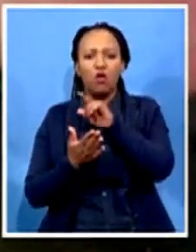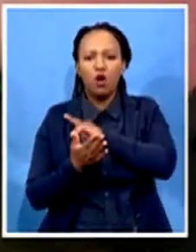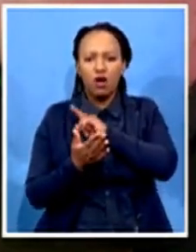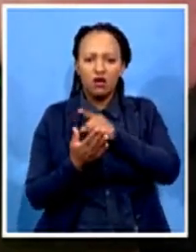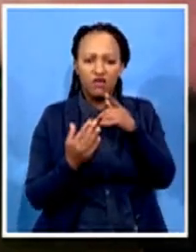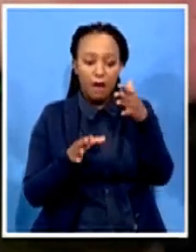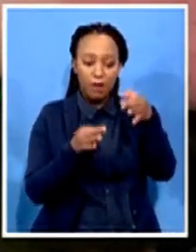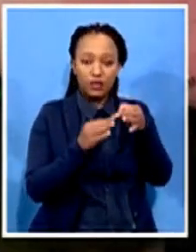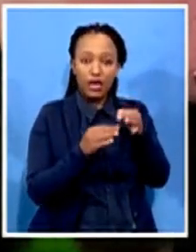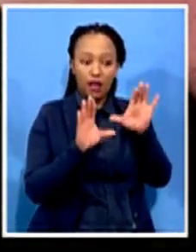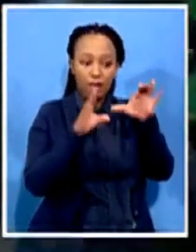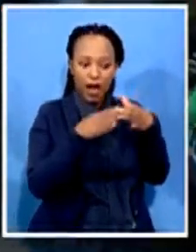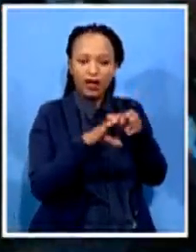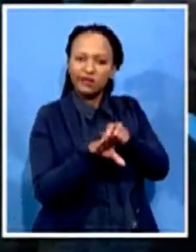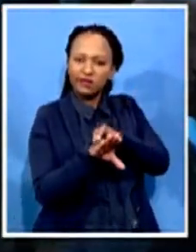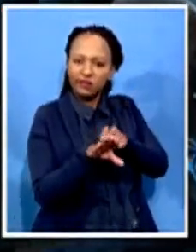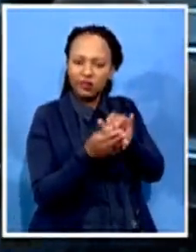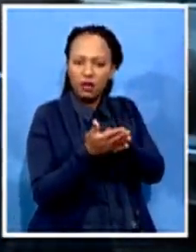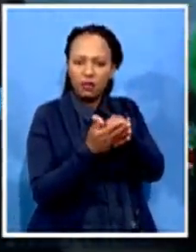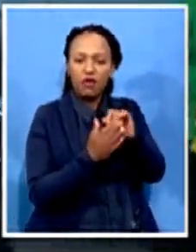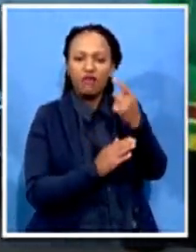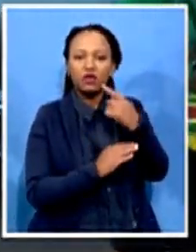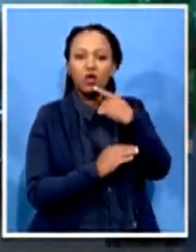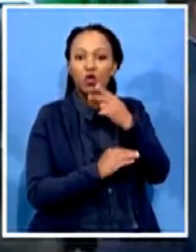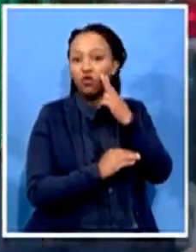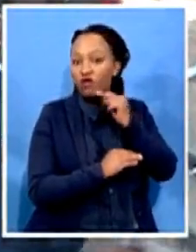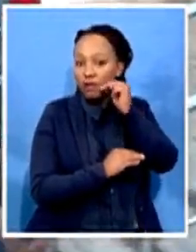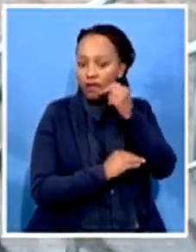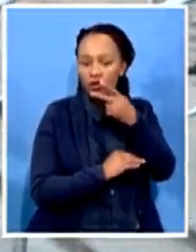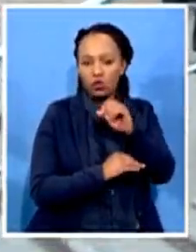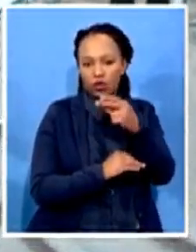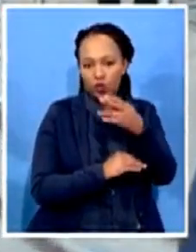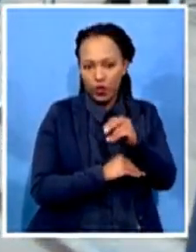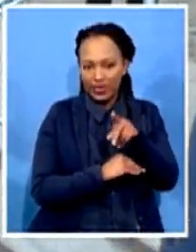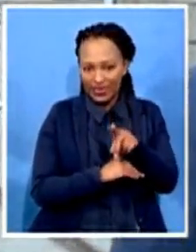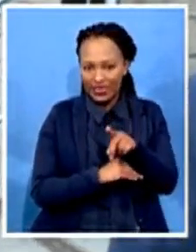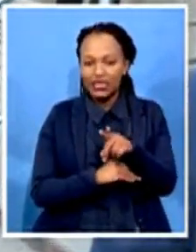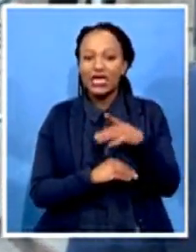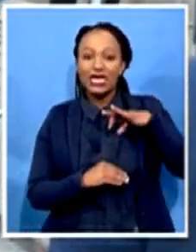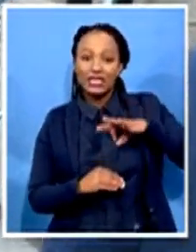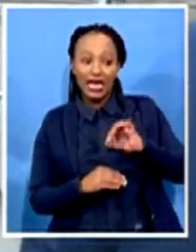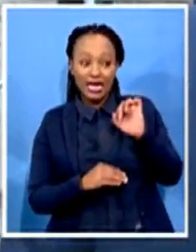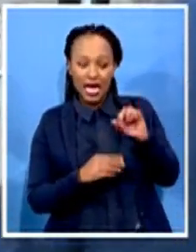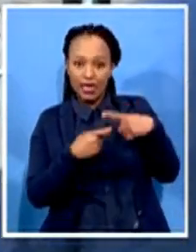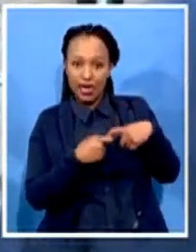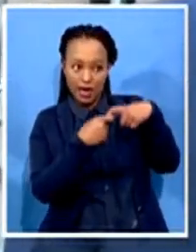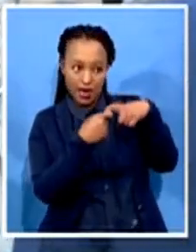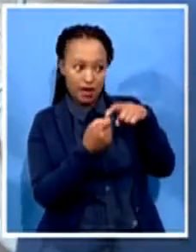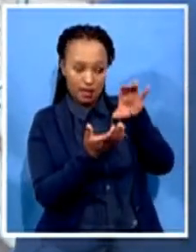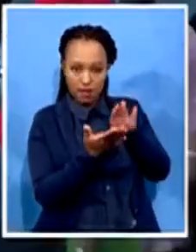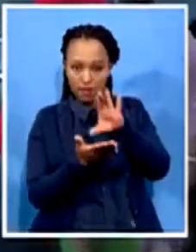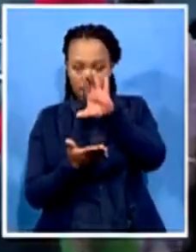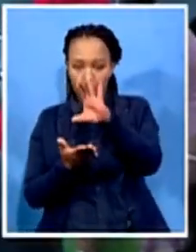starting from the 1st of November 2020. A salary will be paid into the Solidarity Fund. Remember that fund? Which